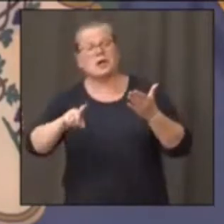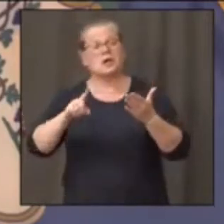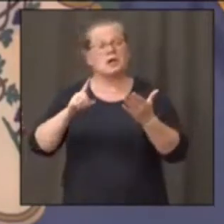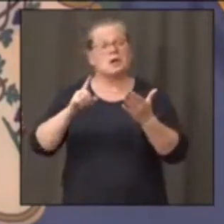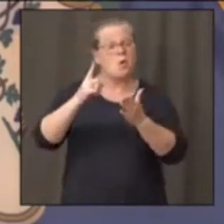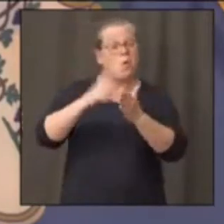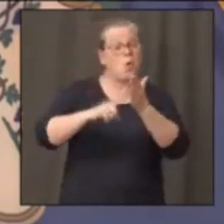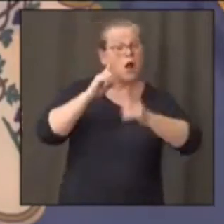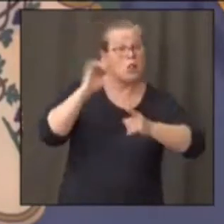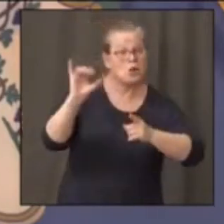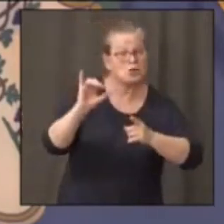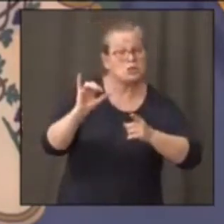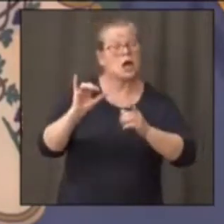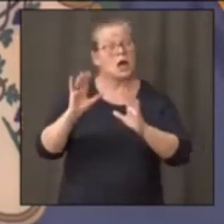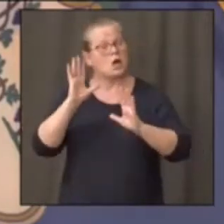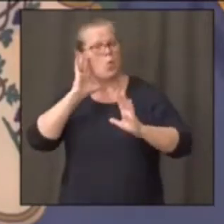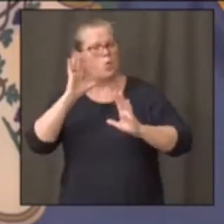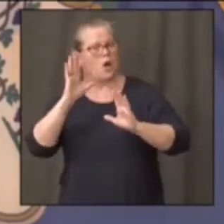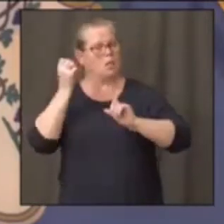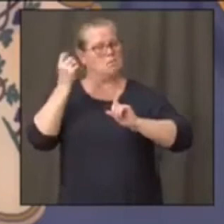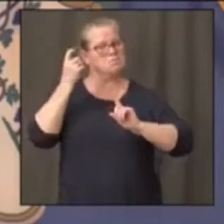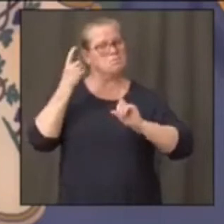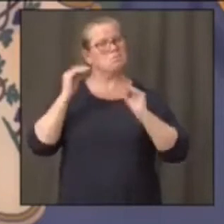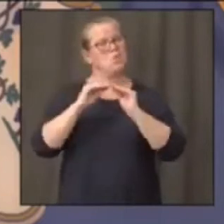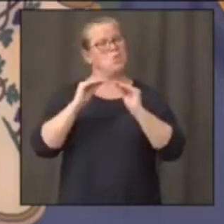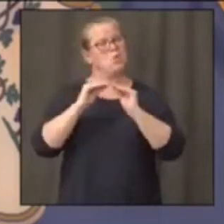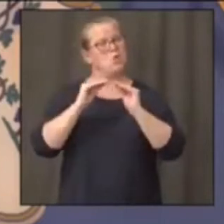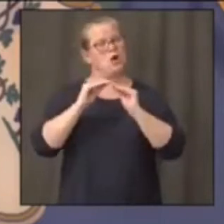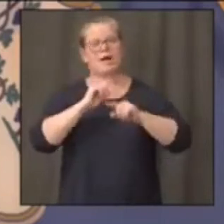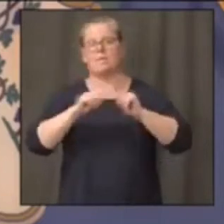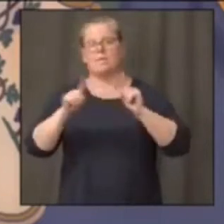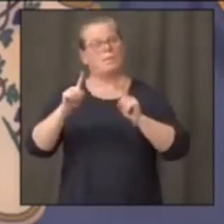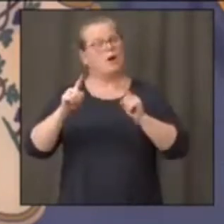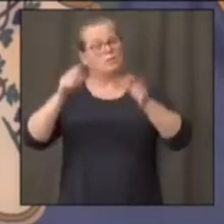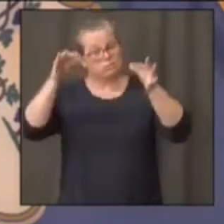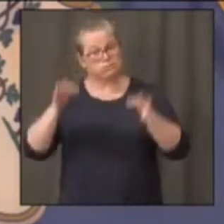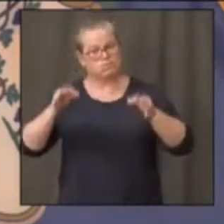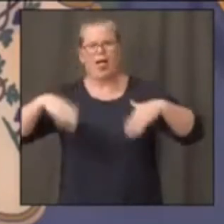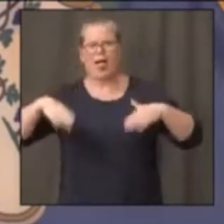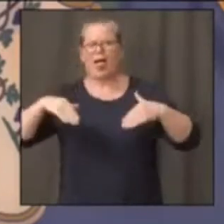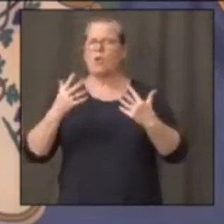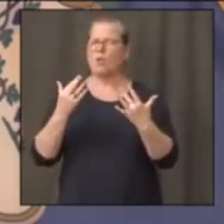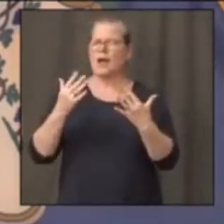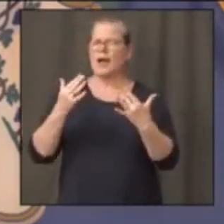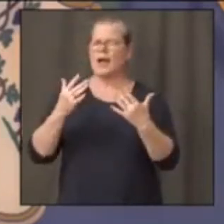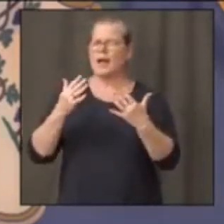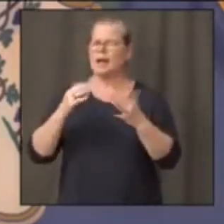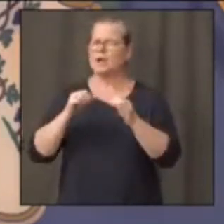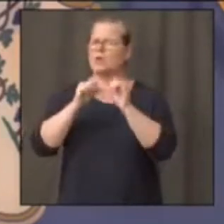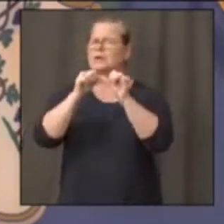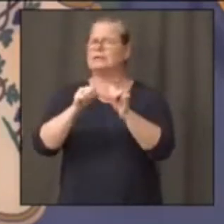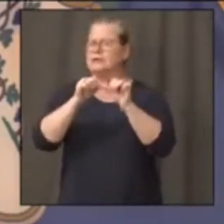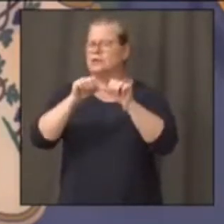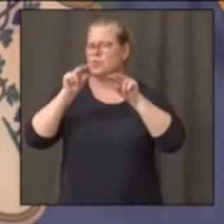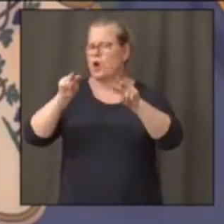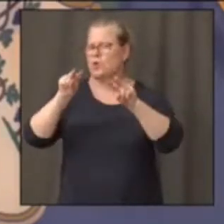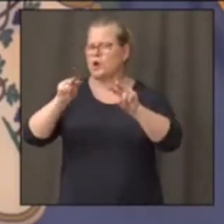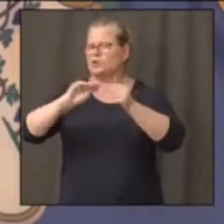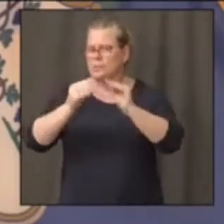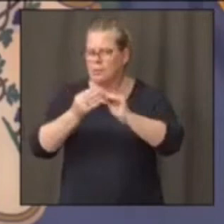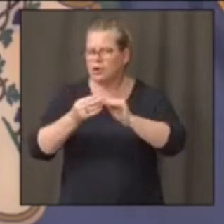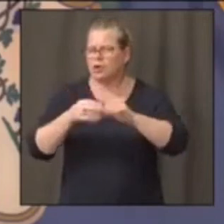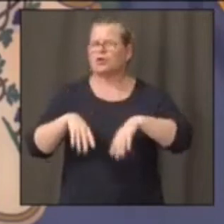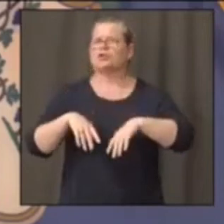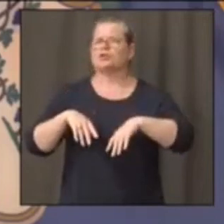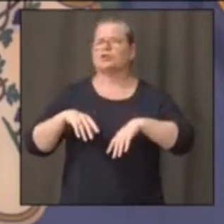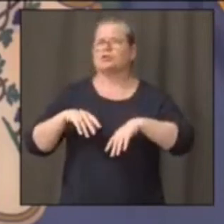for sure for another few weeks thereafter, just as we follow with Dr. Coe what's happening in terms of rates around the state